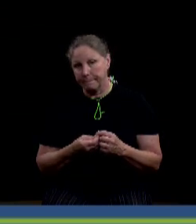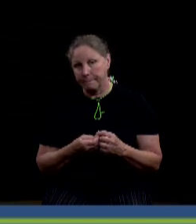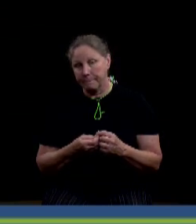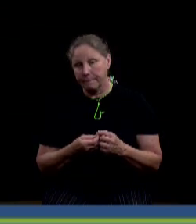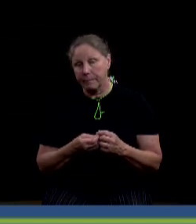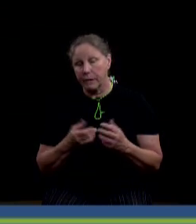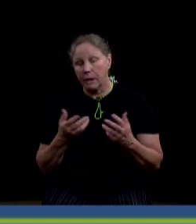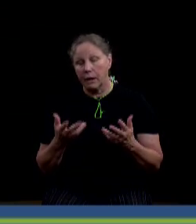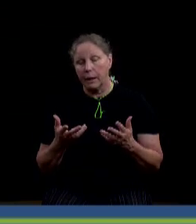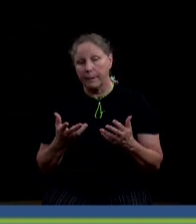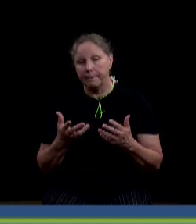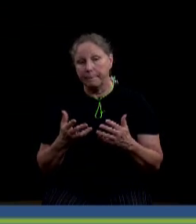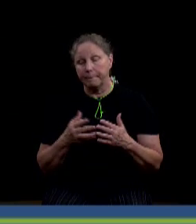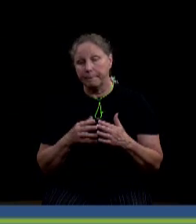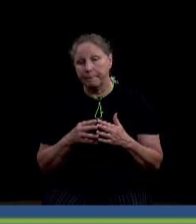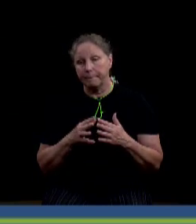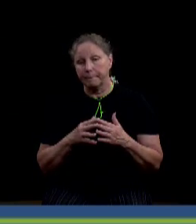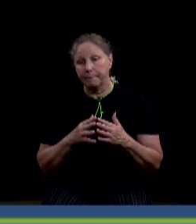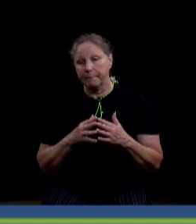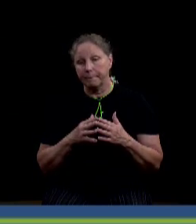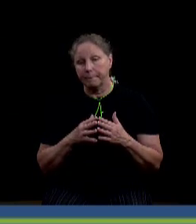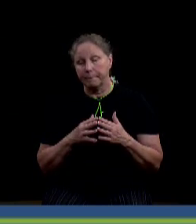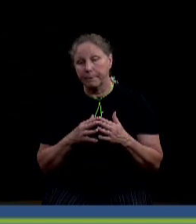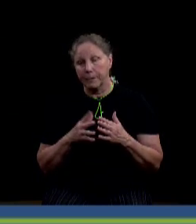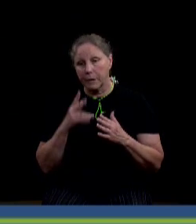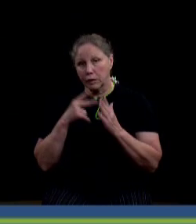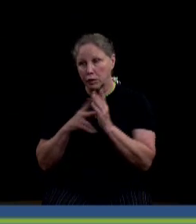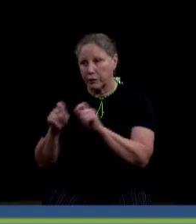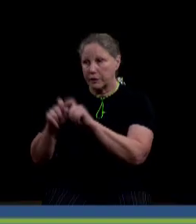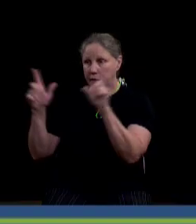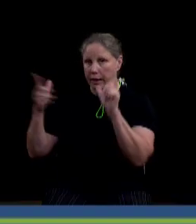You can show the next slide.